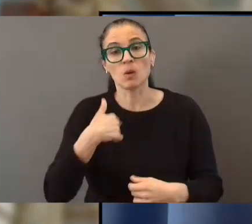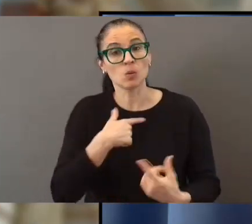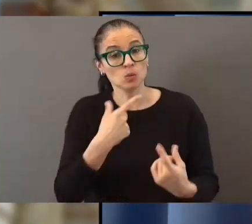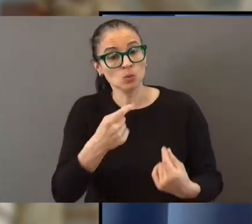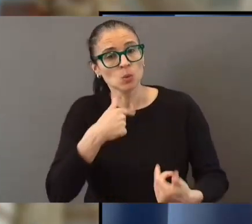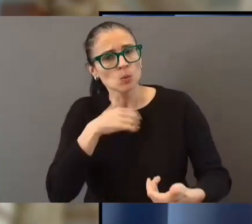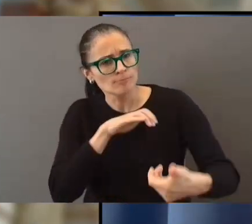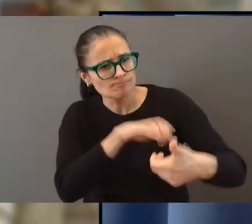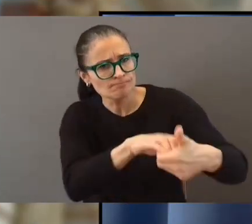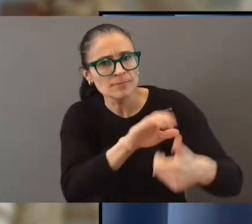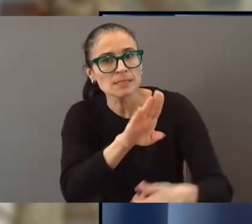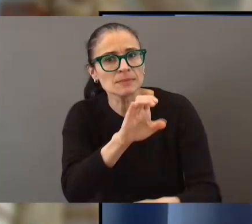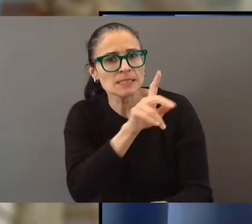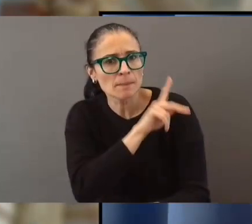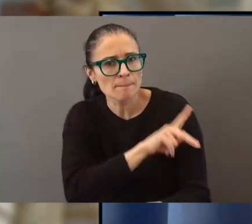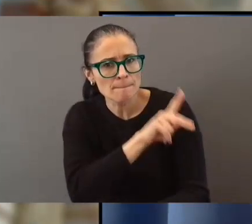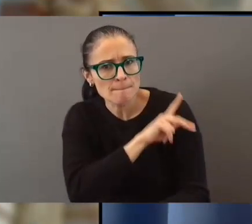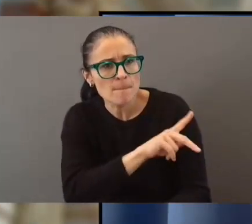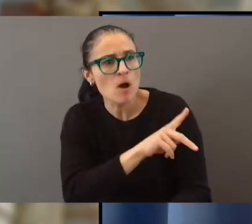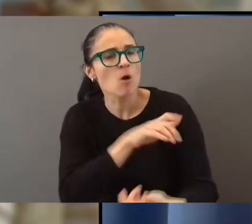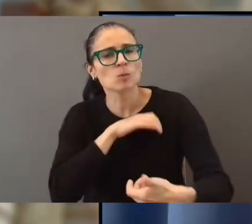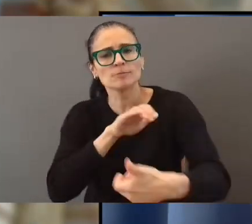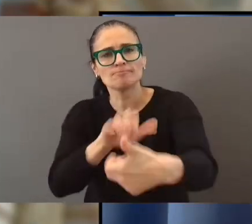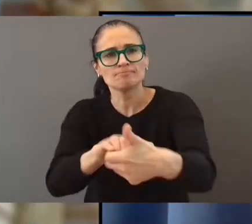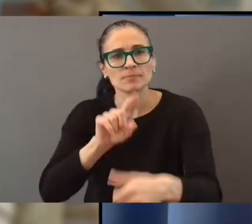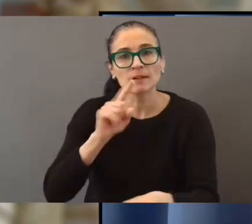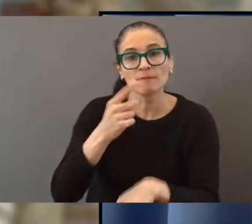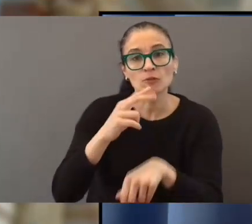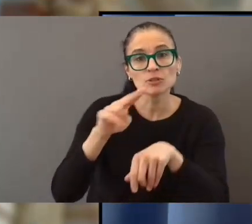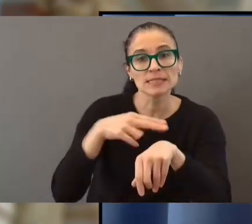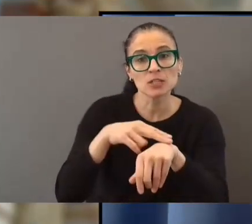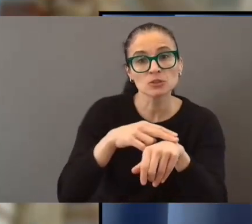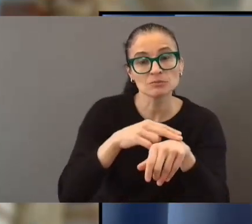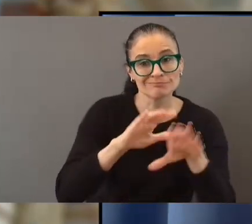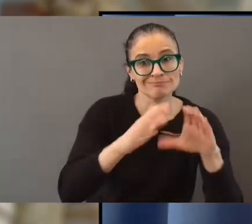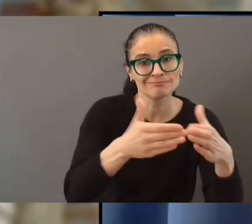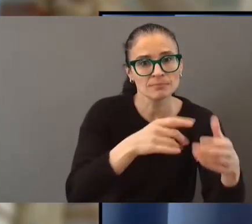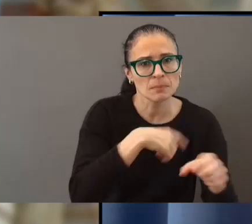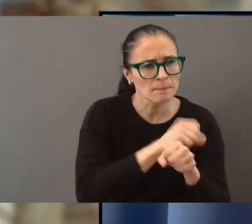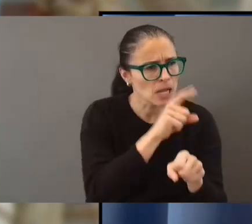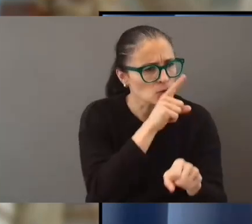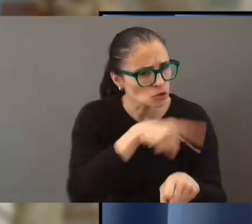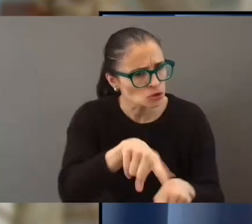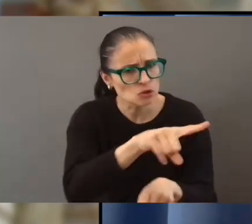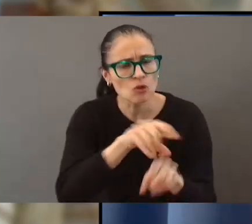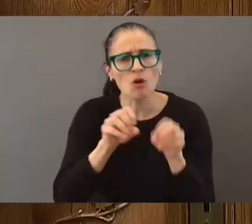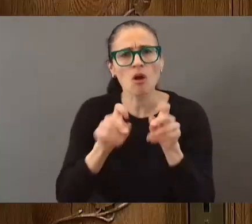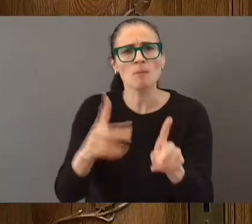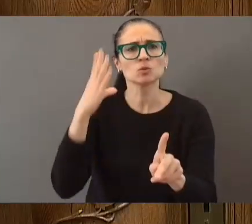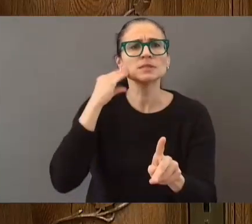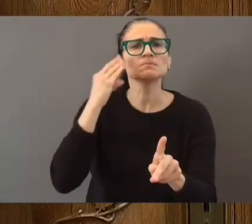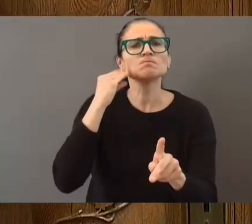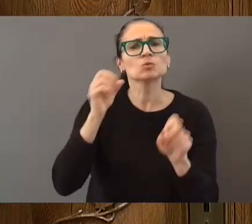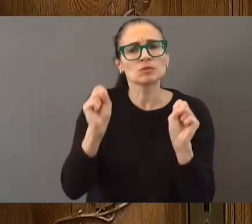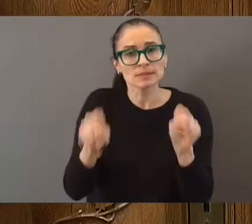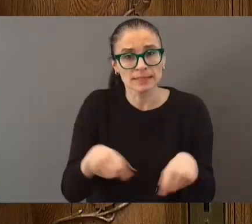Nations partners and ensuring that it's the best experience. Thank you, Mr. Speaker.